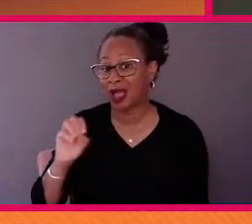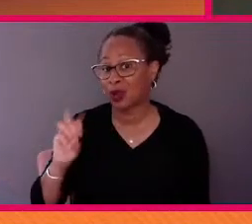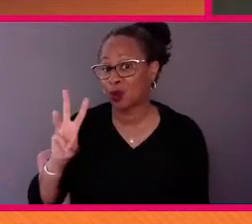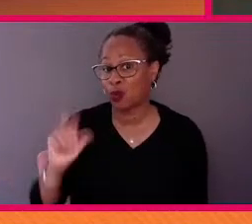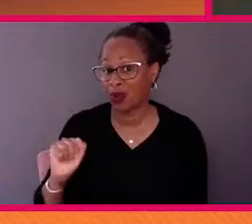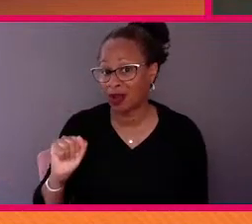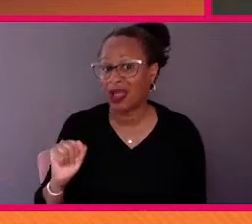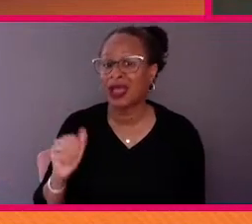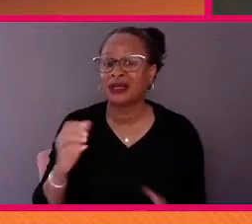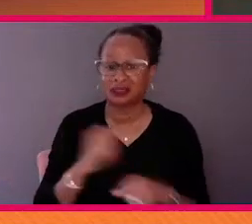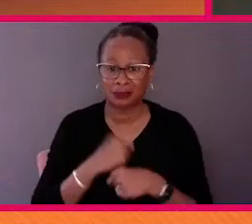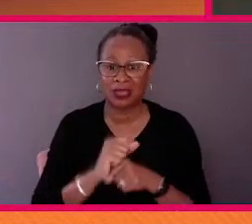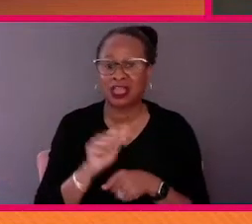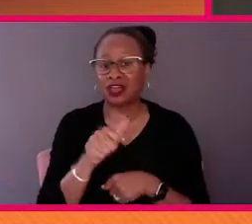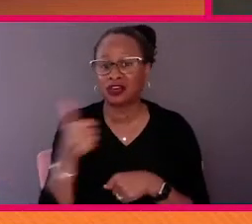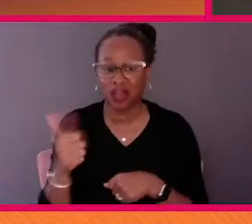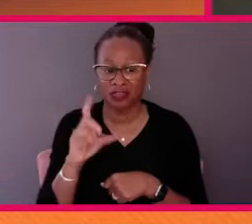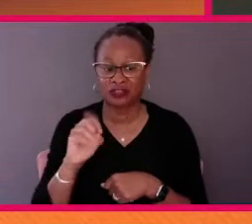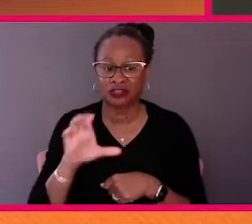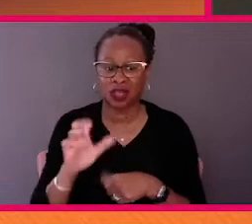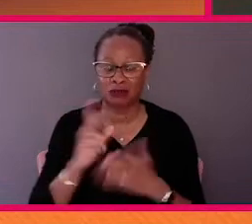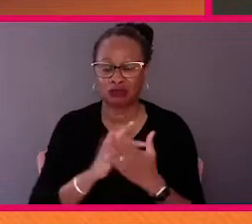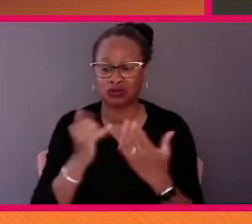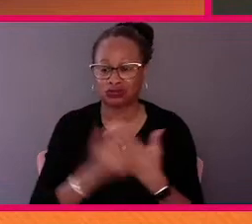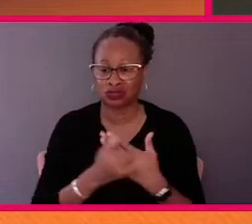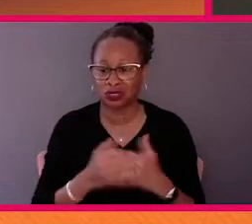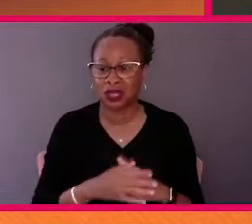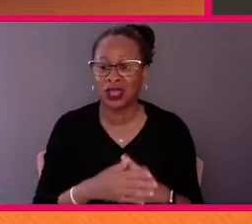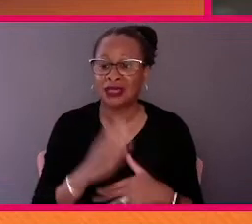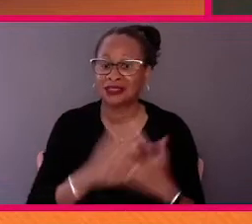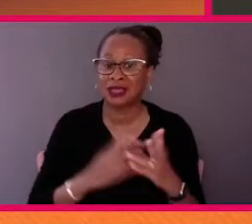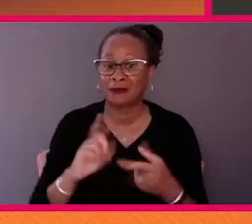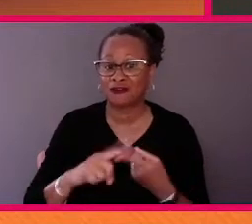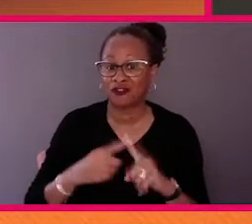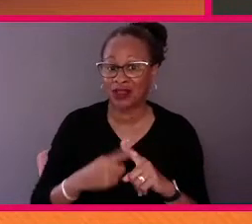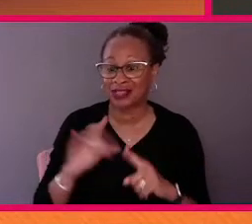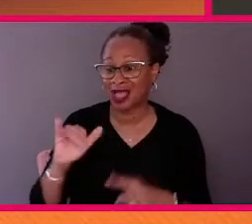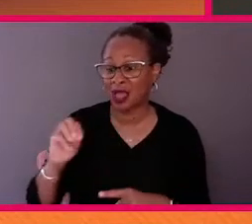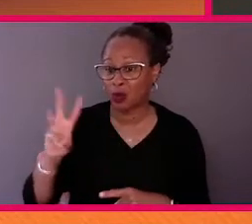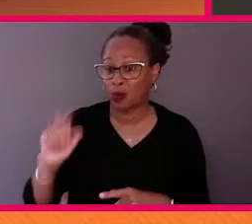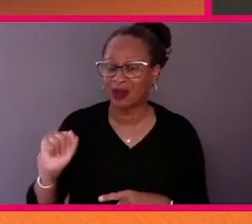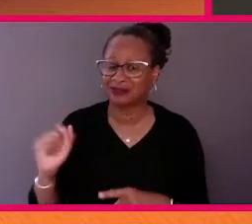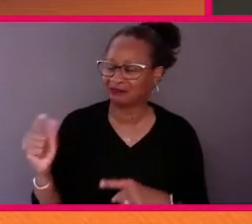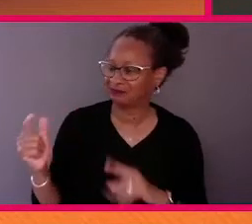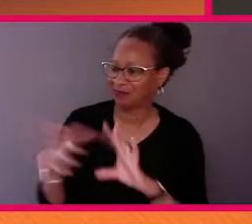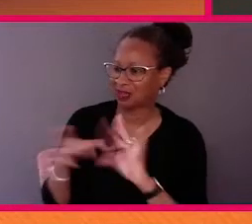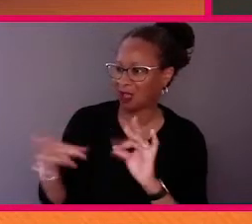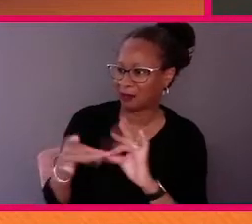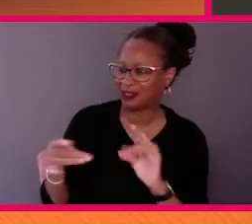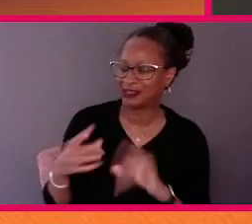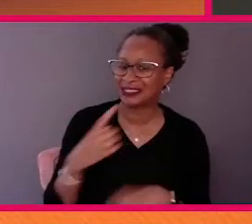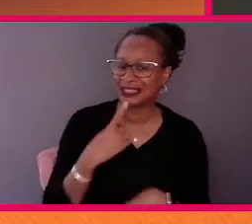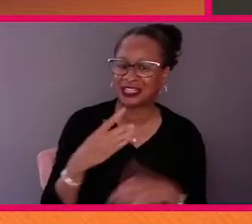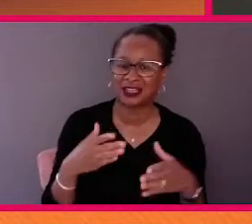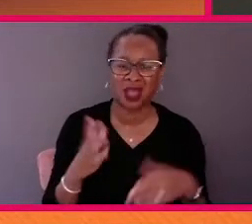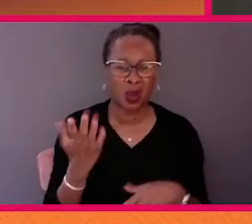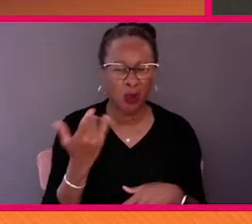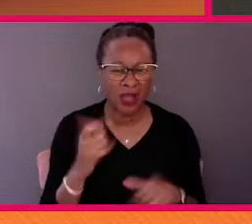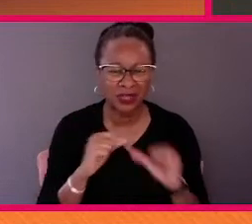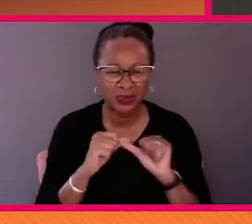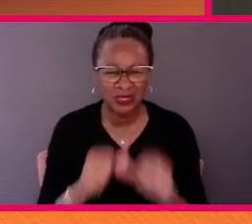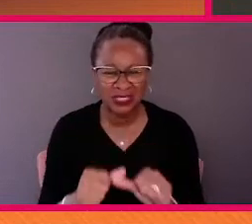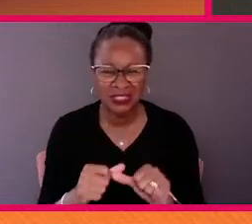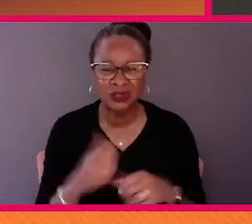documentary project. And then some friends in Iowa commented, or just, you know, in general saying like, why are you keep making projects